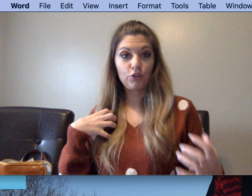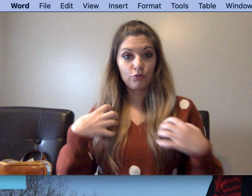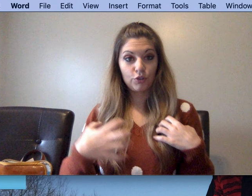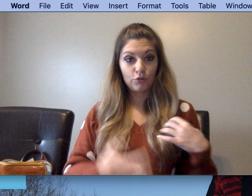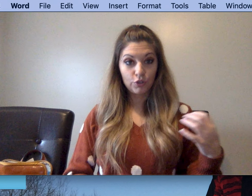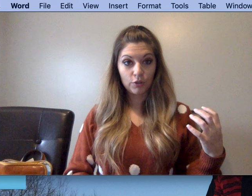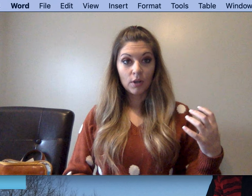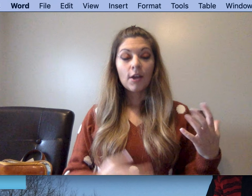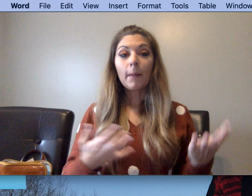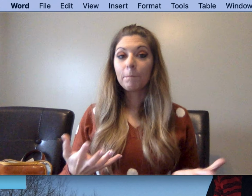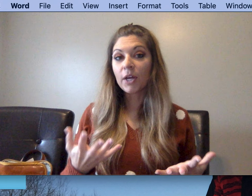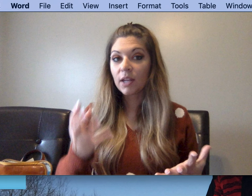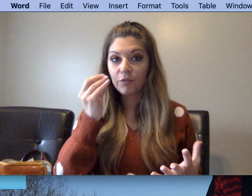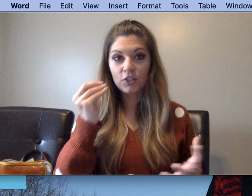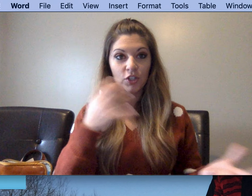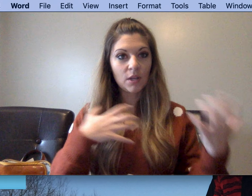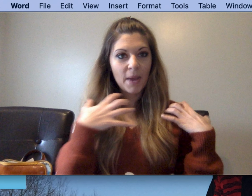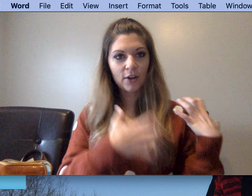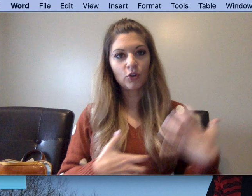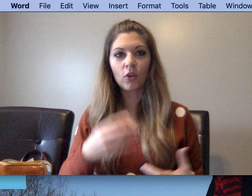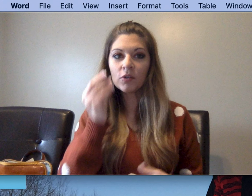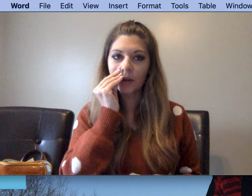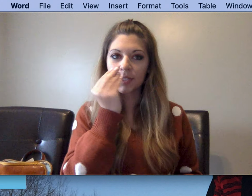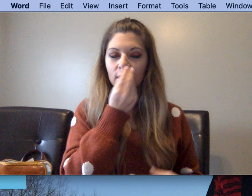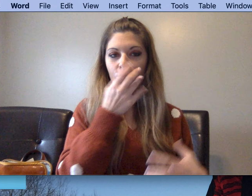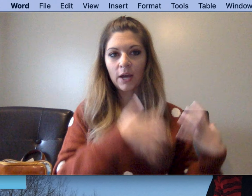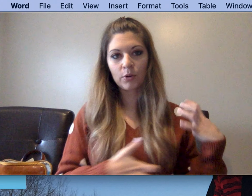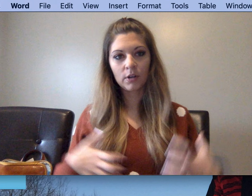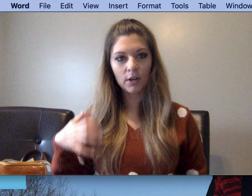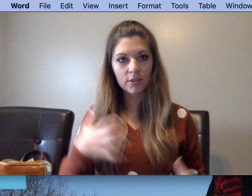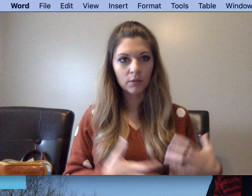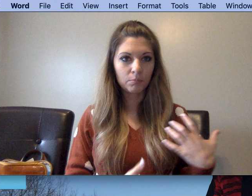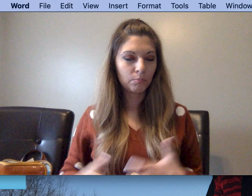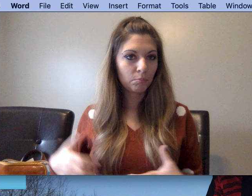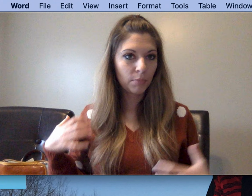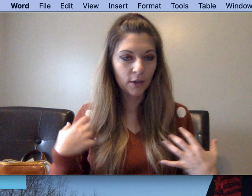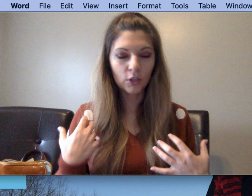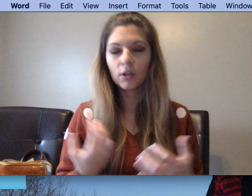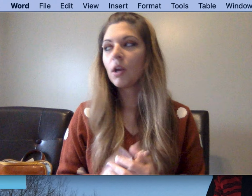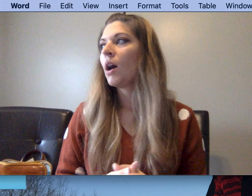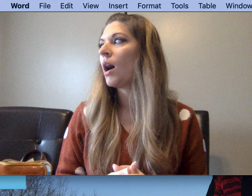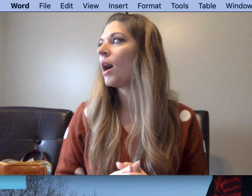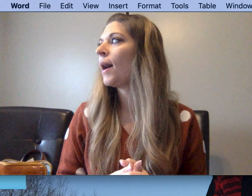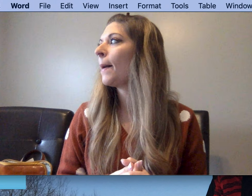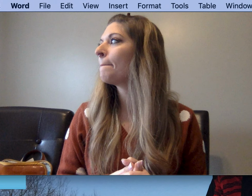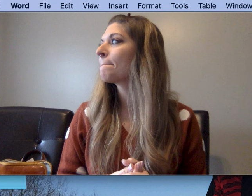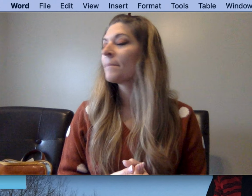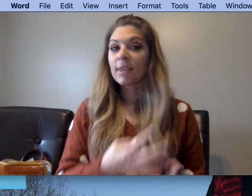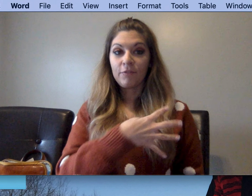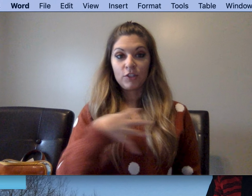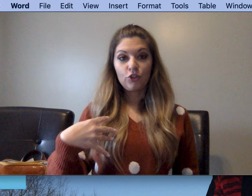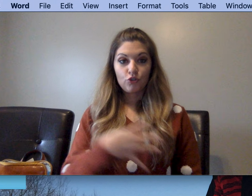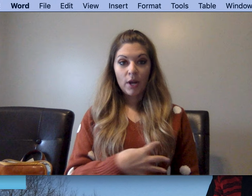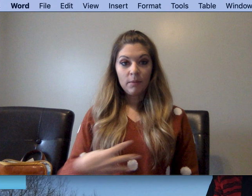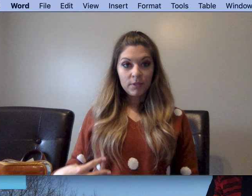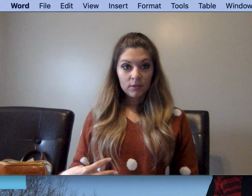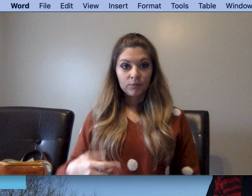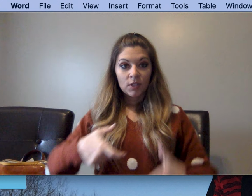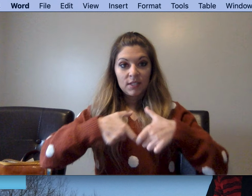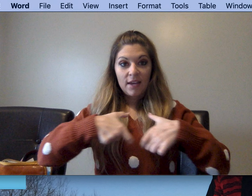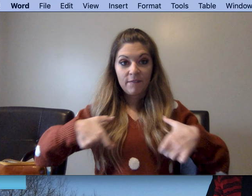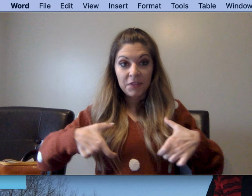so but if it's just a pattern all over, I would say flower and then pattern. If it's